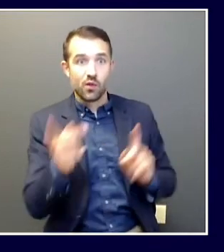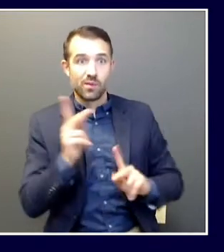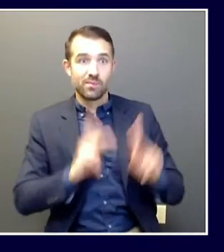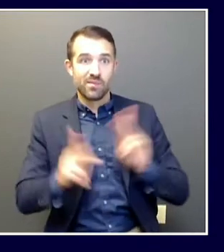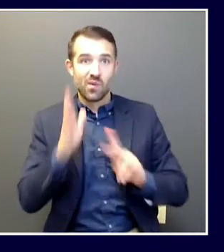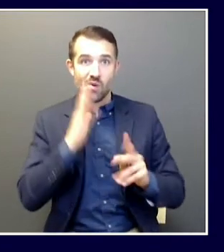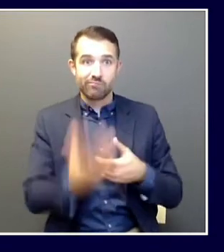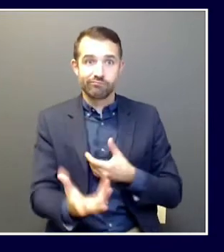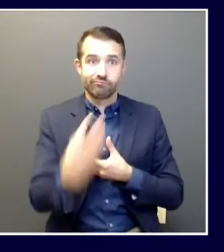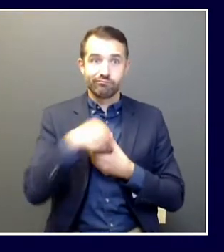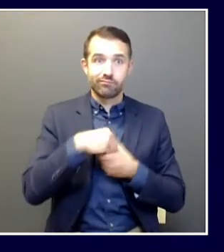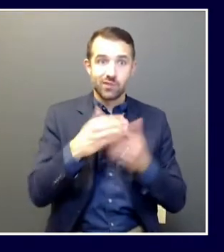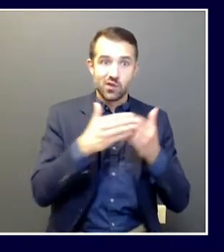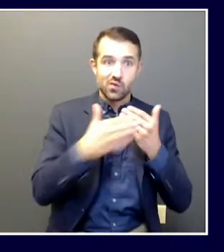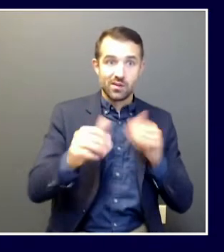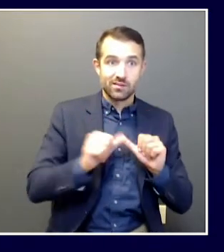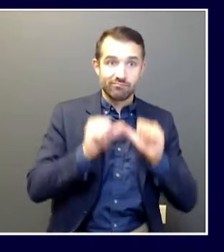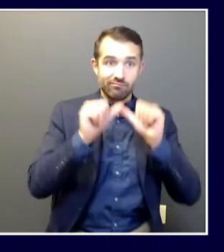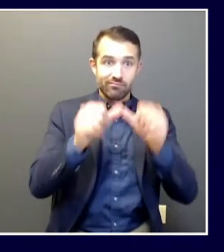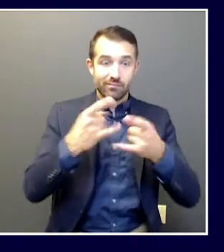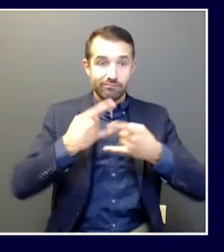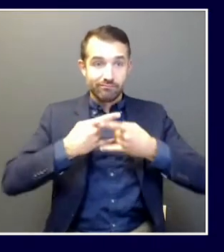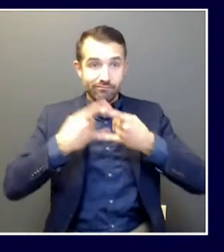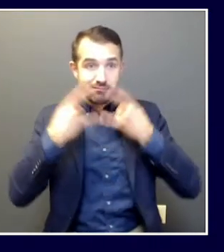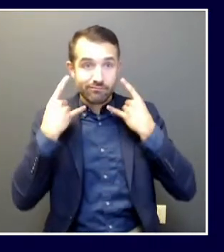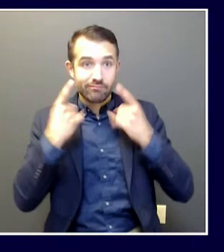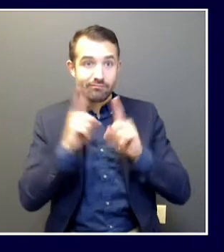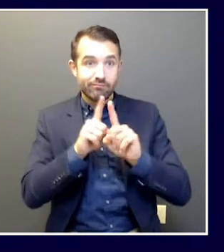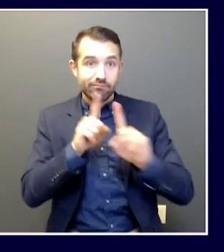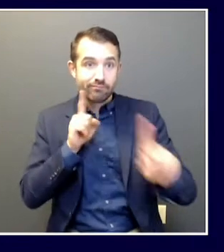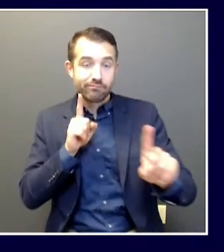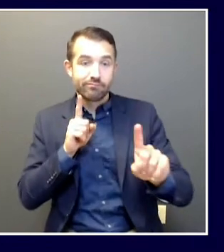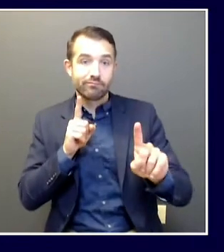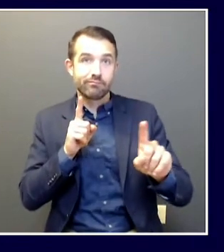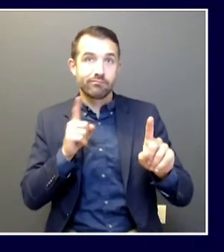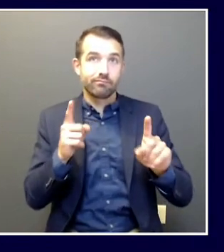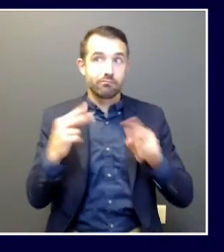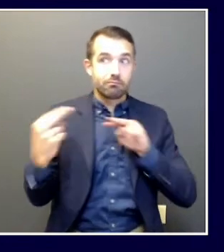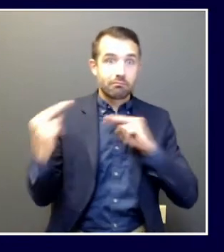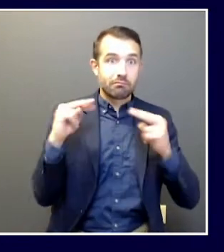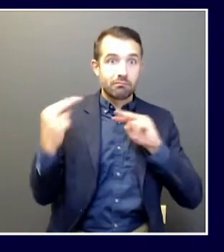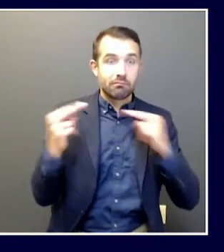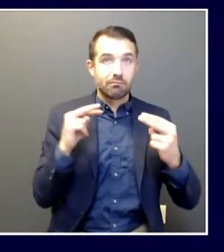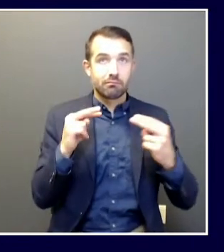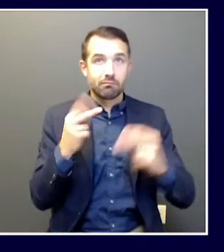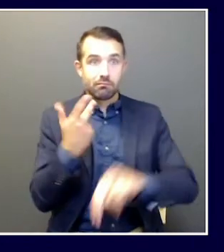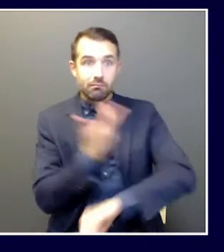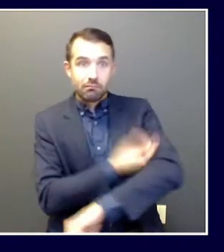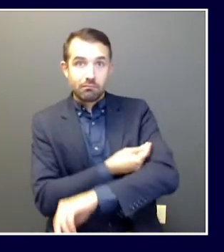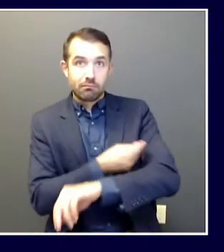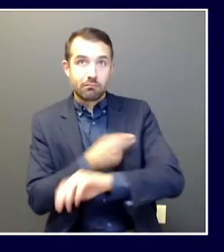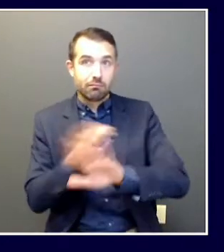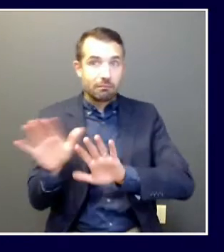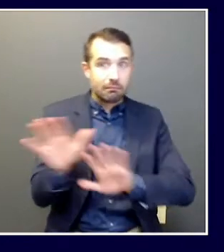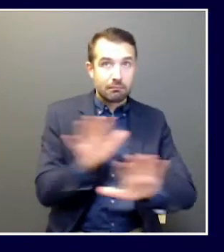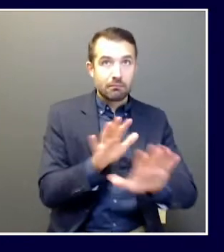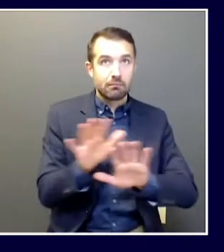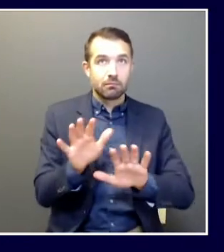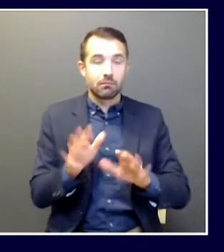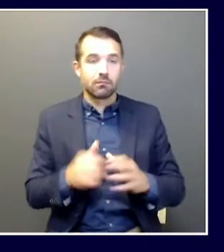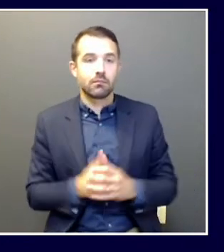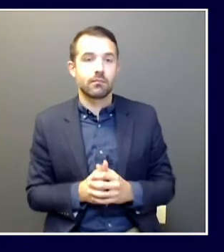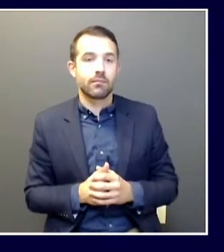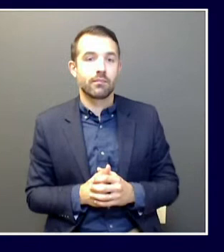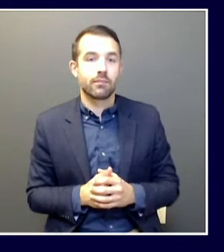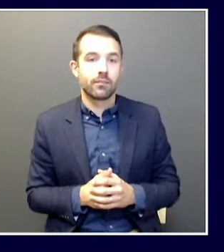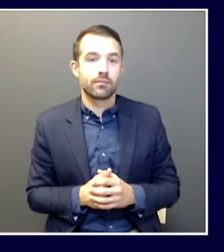the annual flu vaccine. But I would say, or we've heard rather, it's